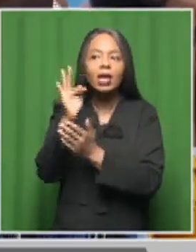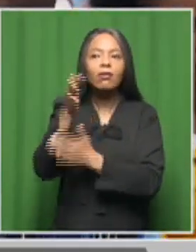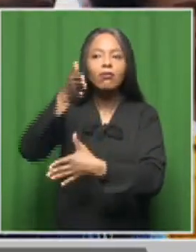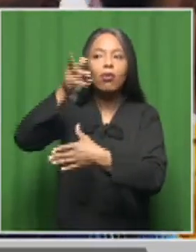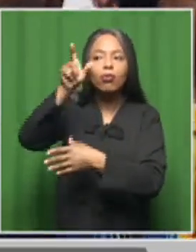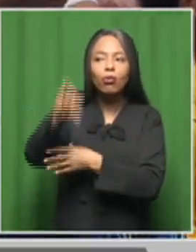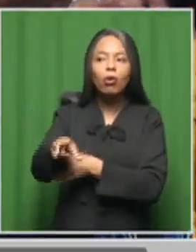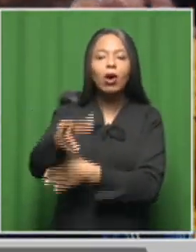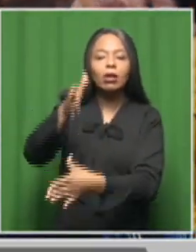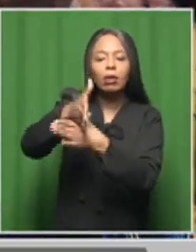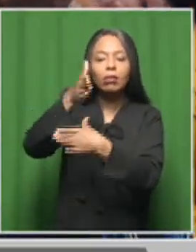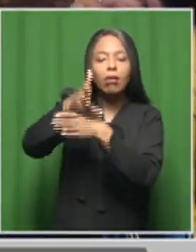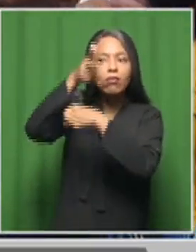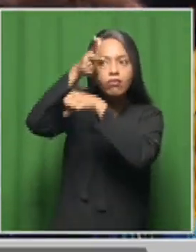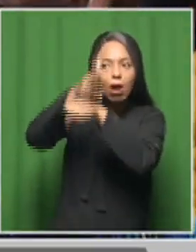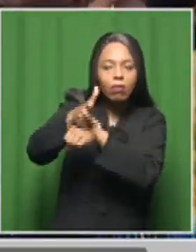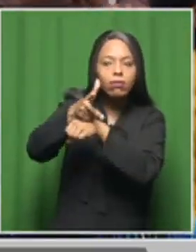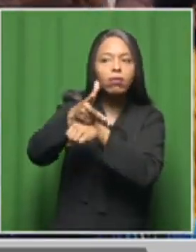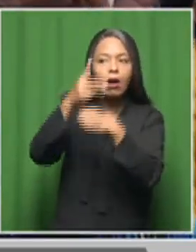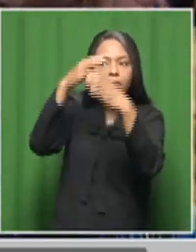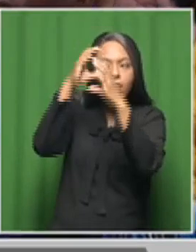other way when